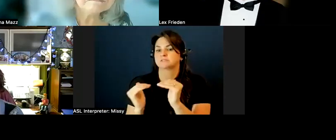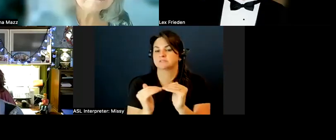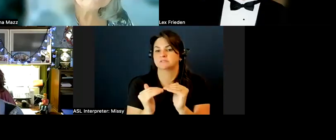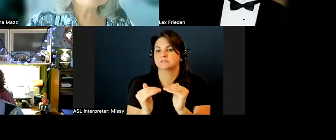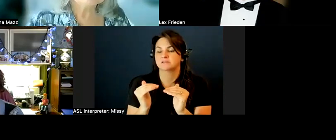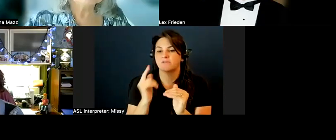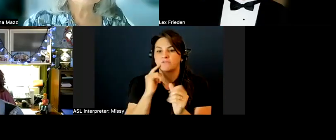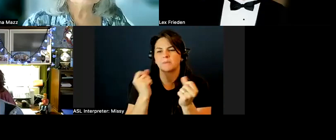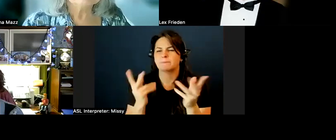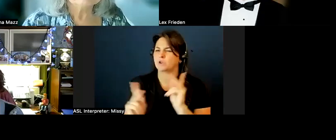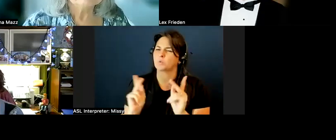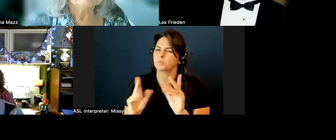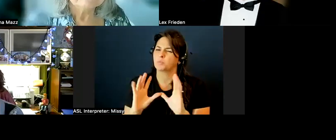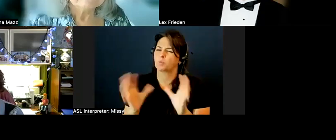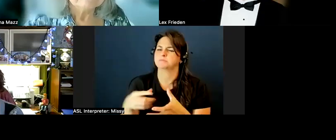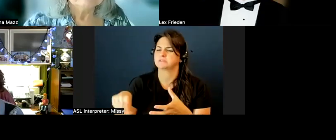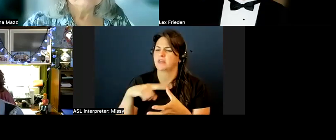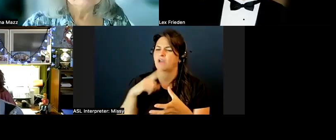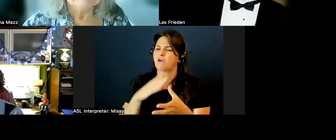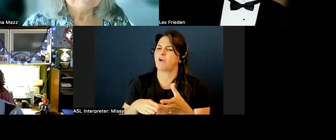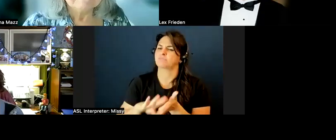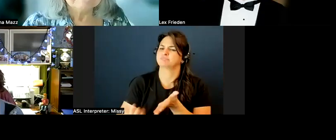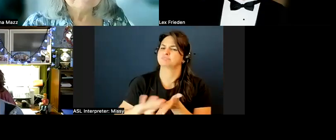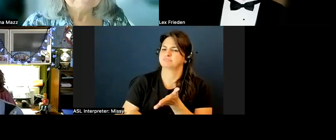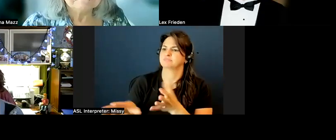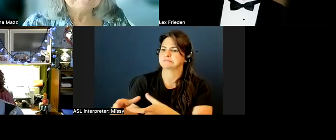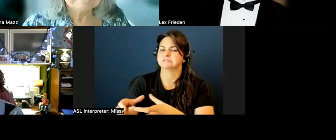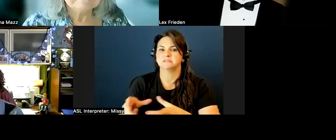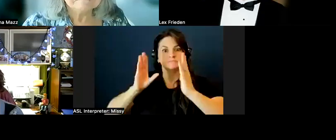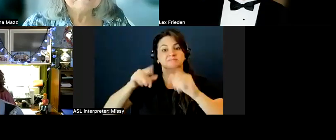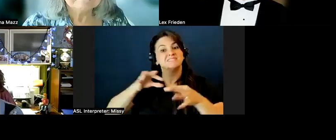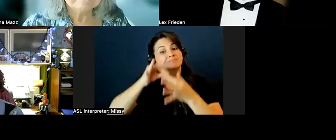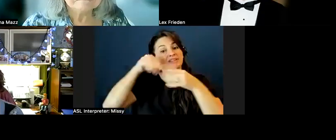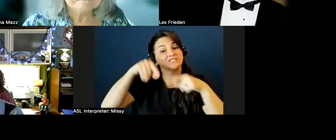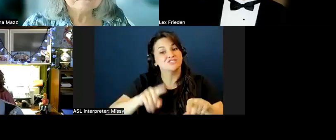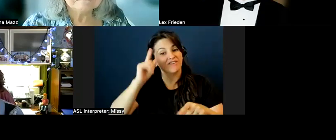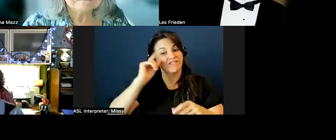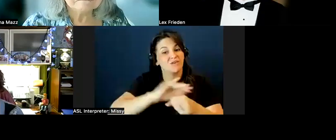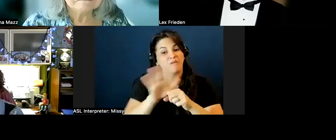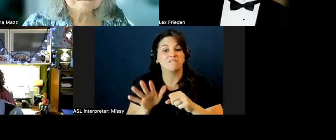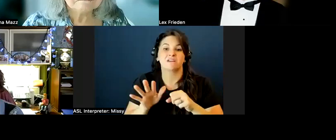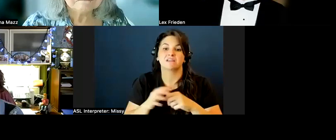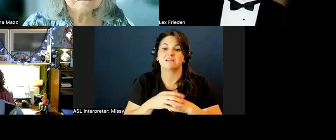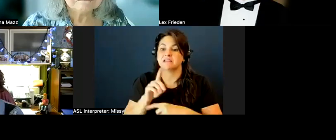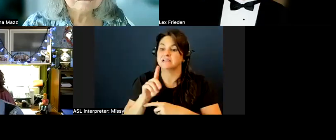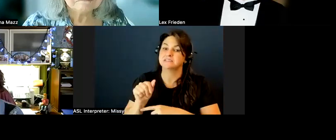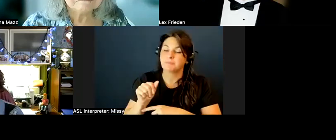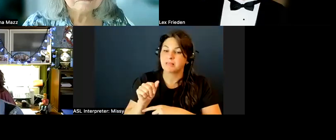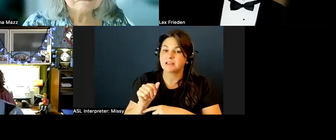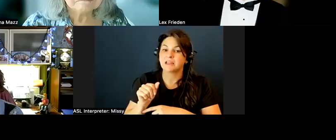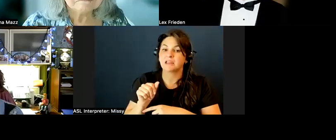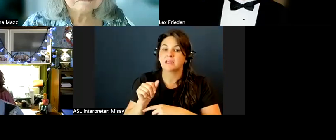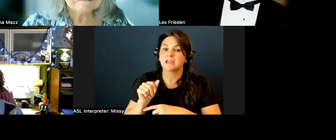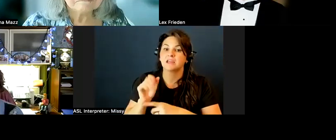disability more to people's attention. Disability, however, is still